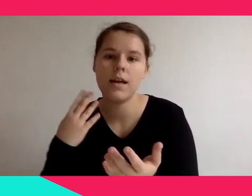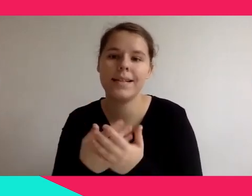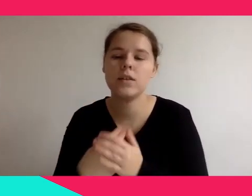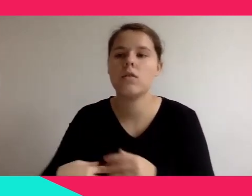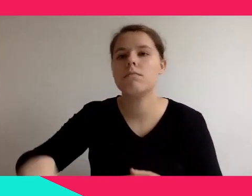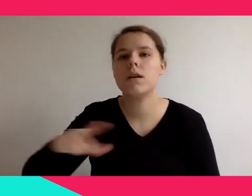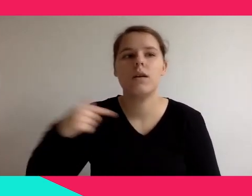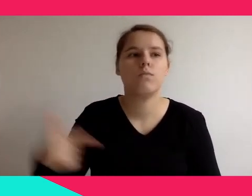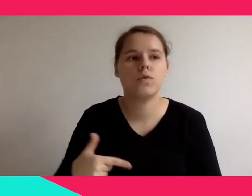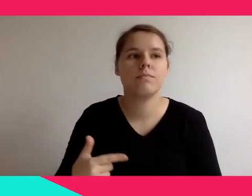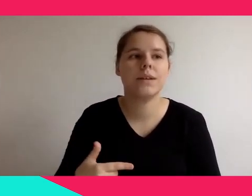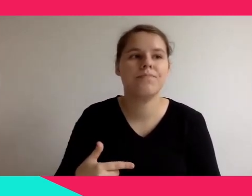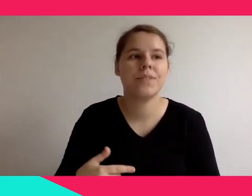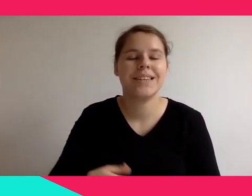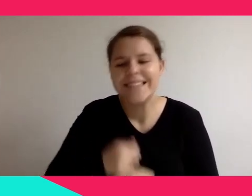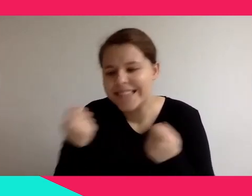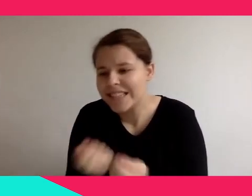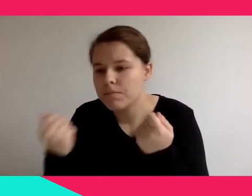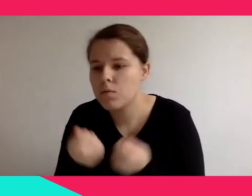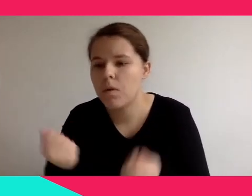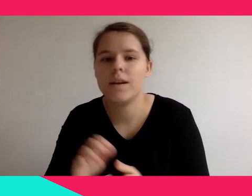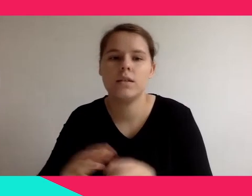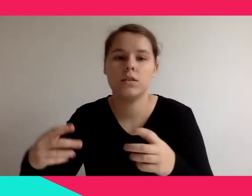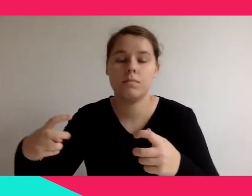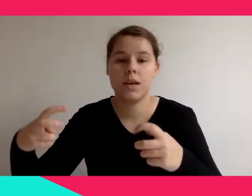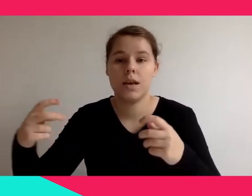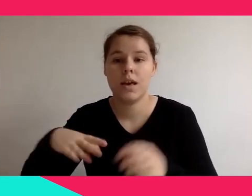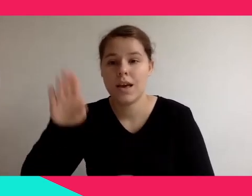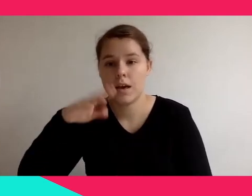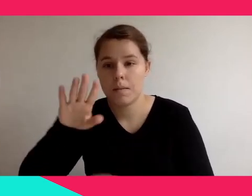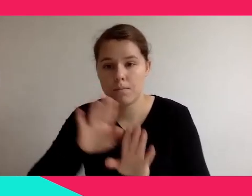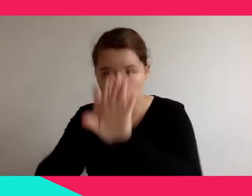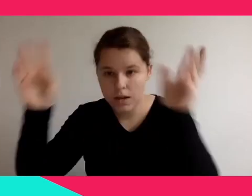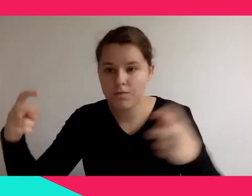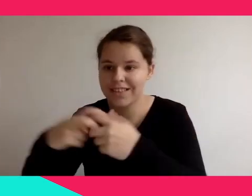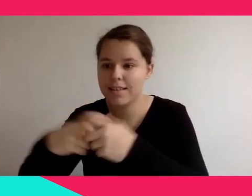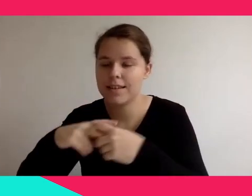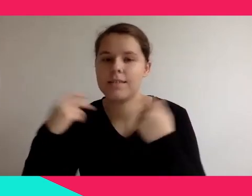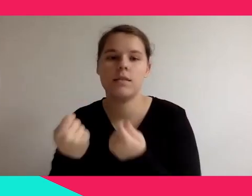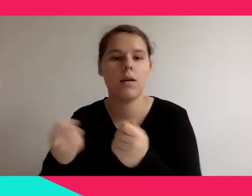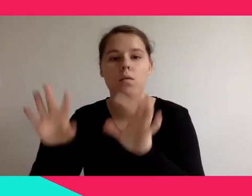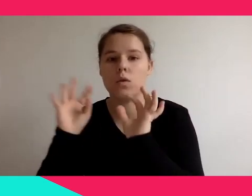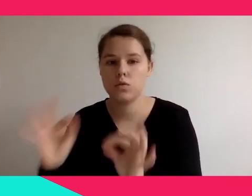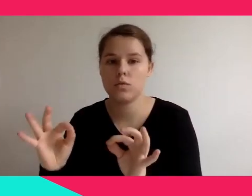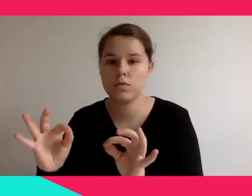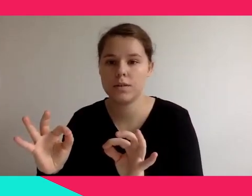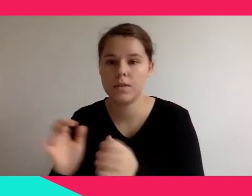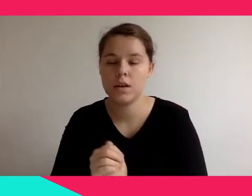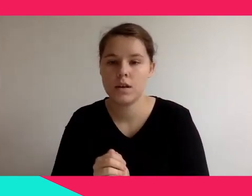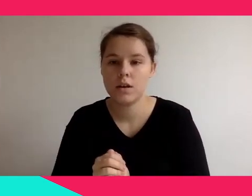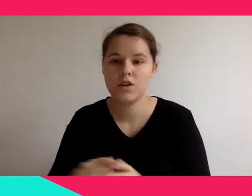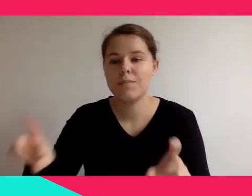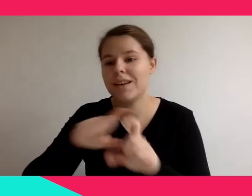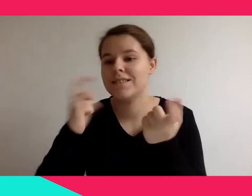and maintaining all the connections to the outside world. IT is a lot easier when you don't have a website or a